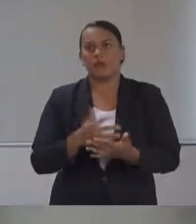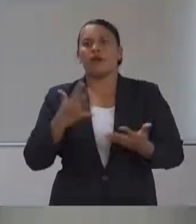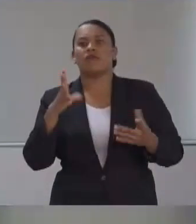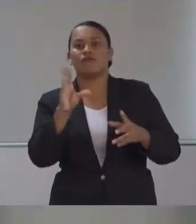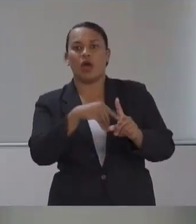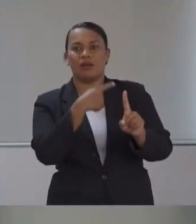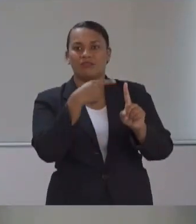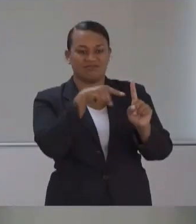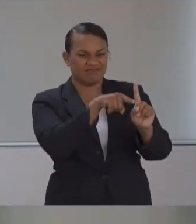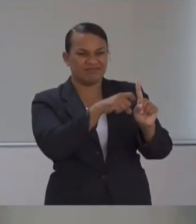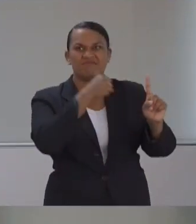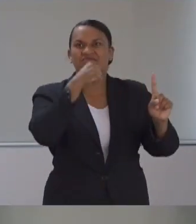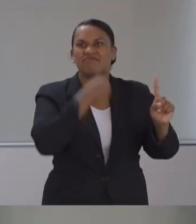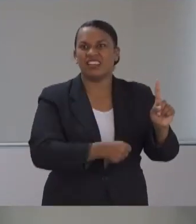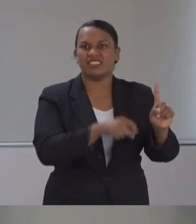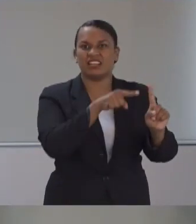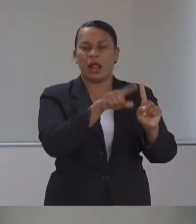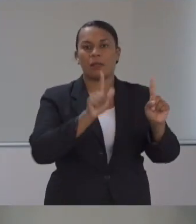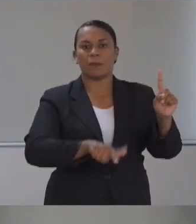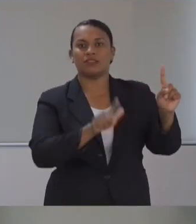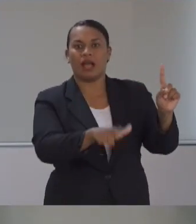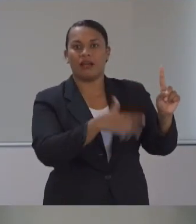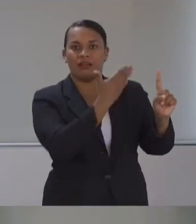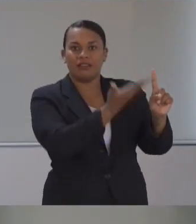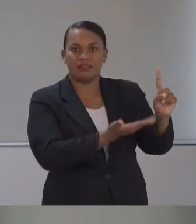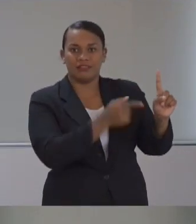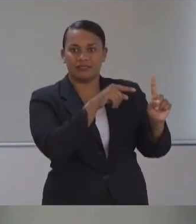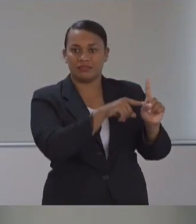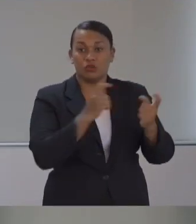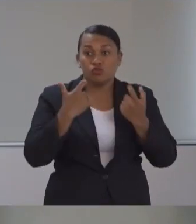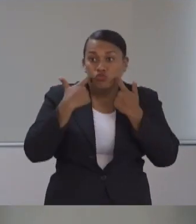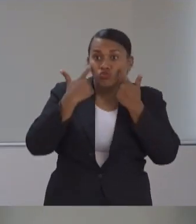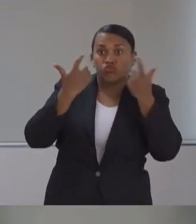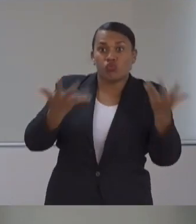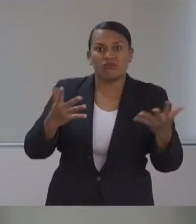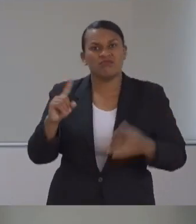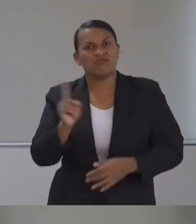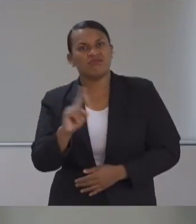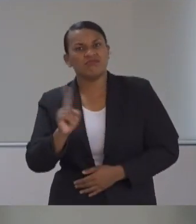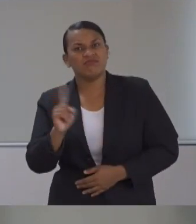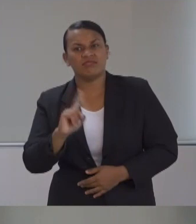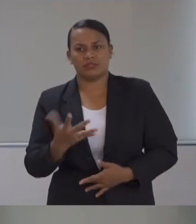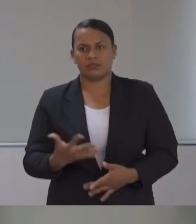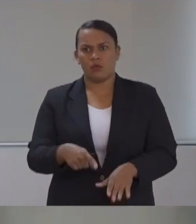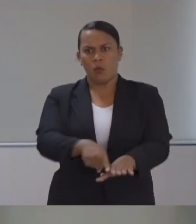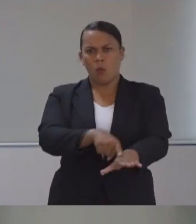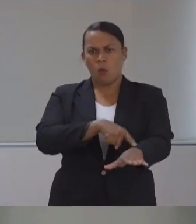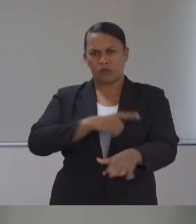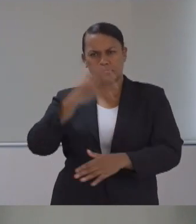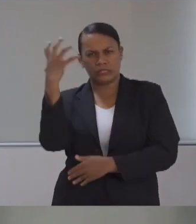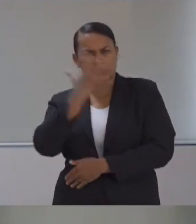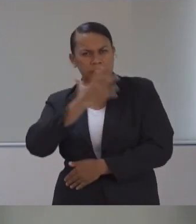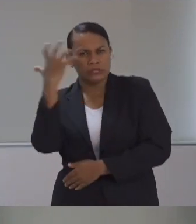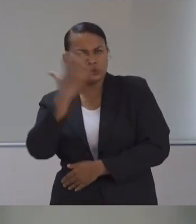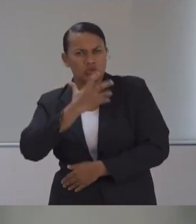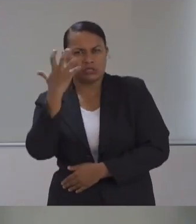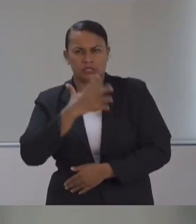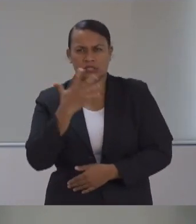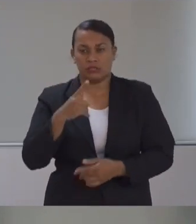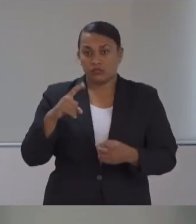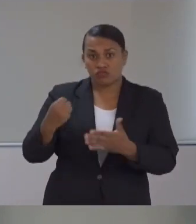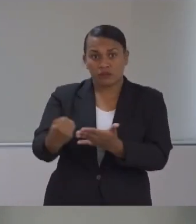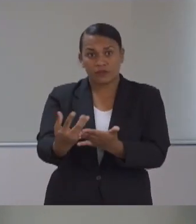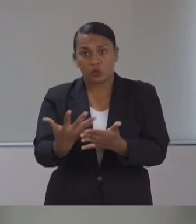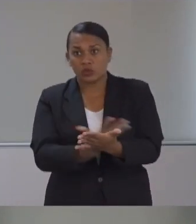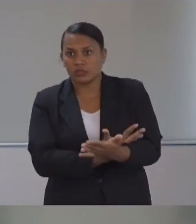Lambasa. And it once again goes to show how long and dangerous a chain of transmission can grow